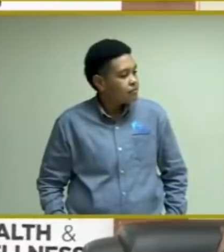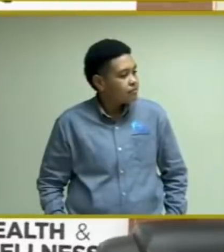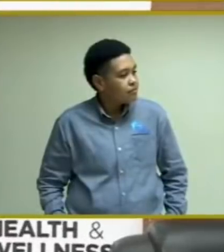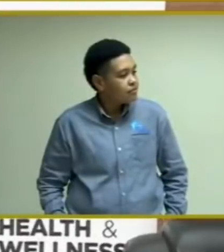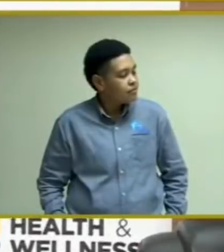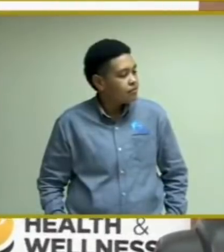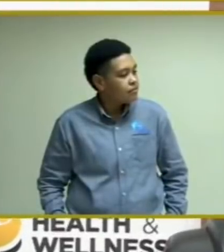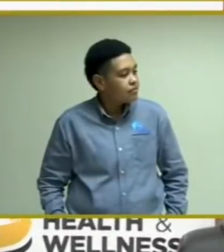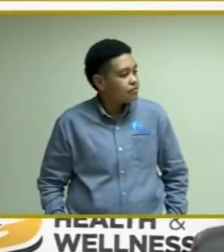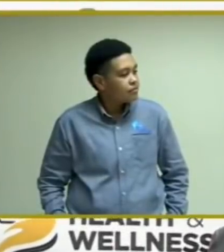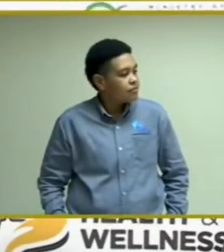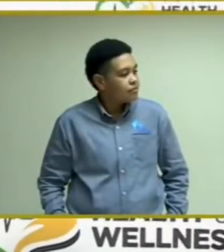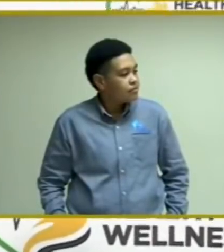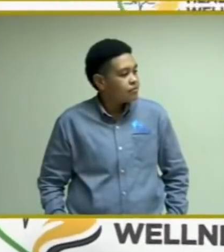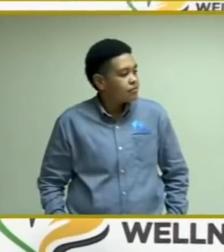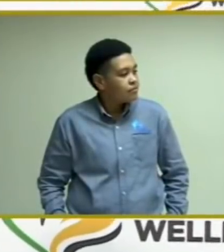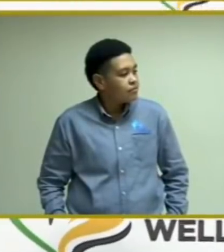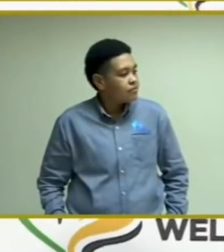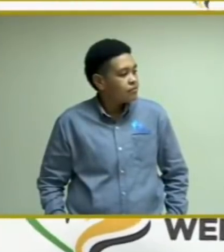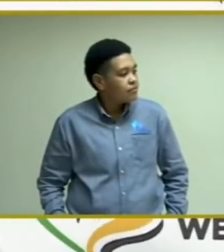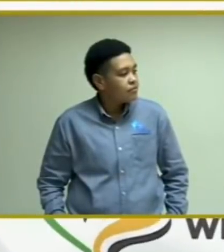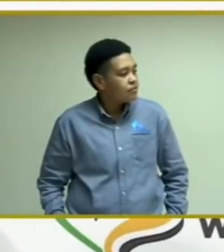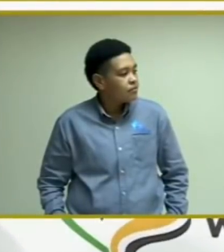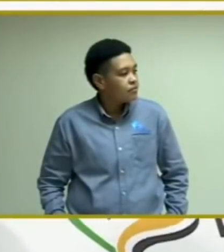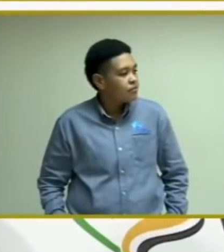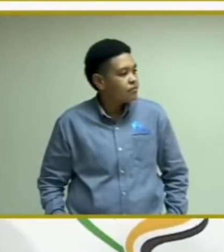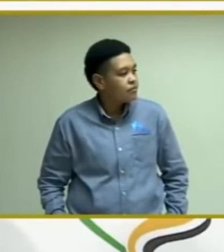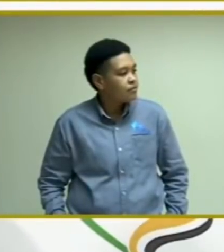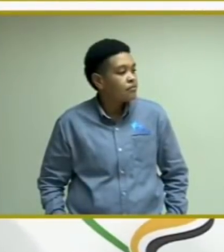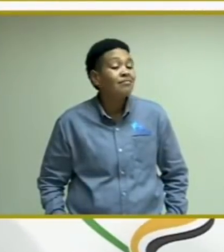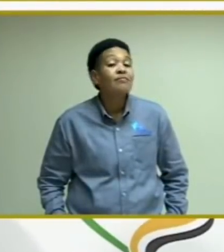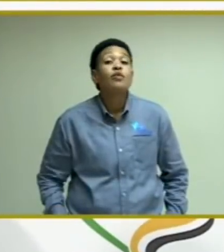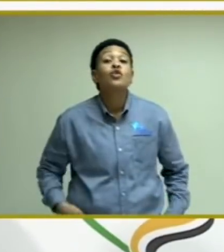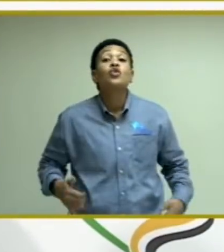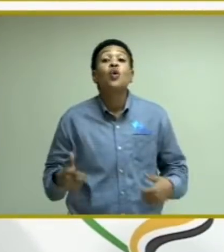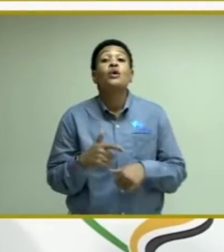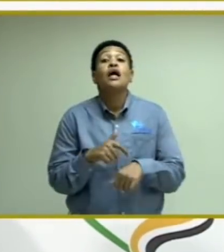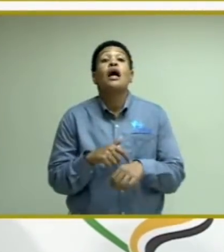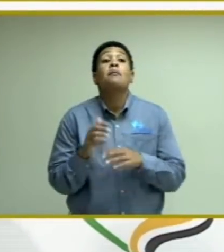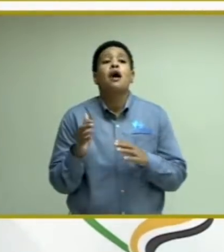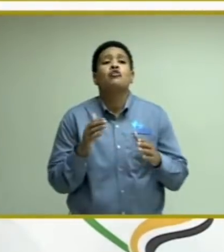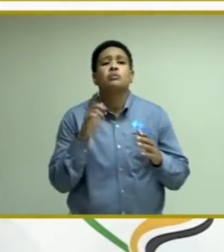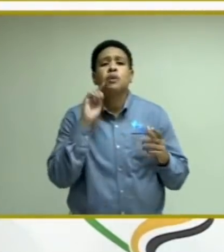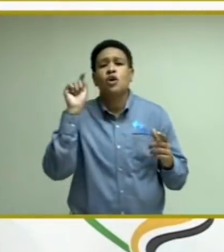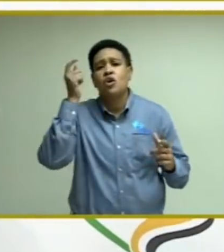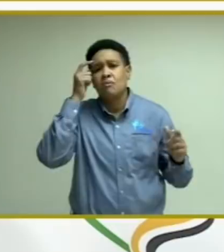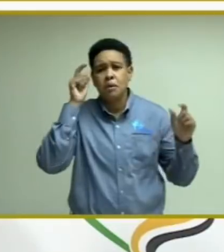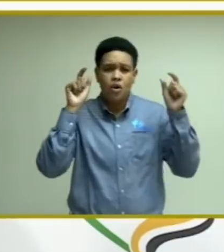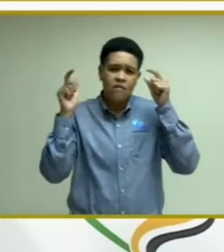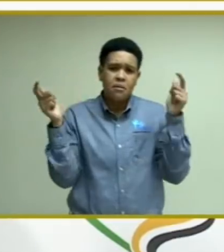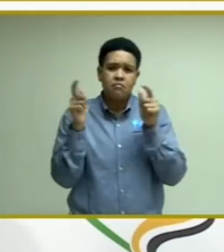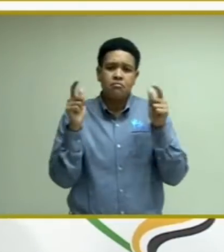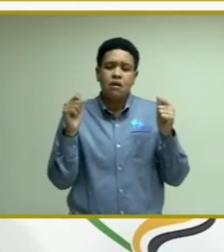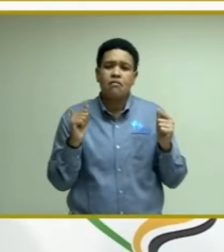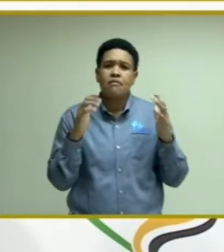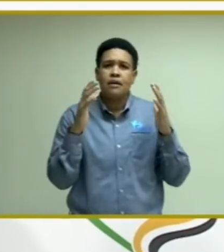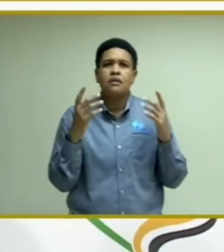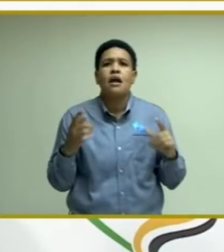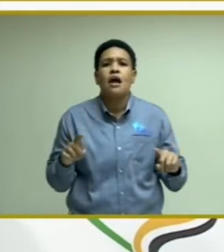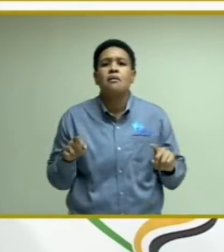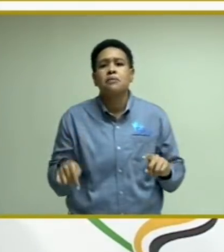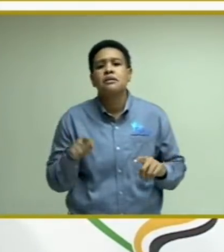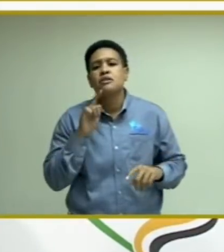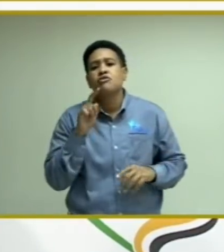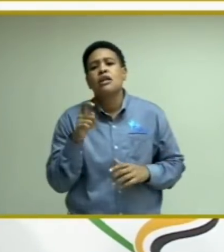this point in time, the arrangement is, as the Minister just stated, a government-to-government arrangement, and it is